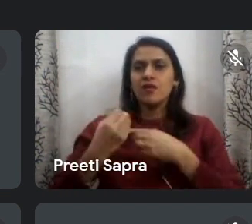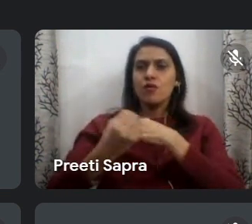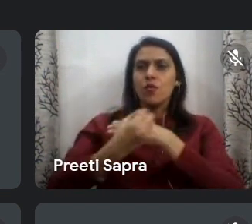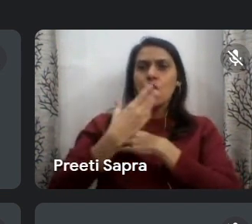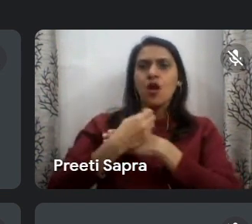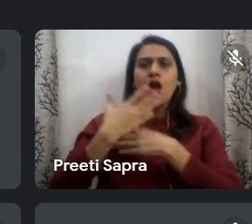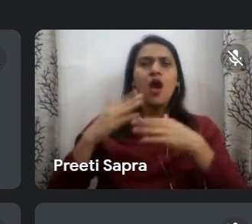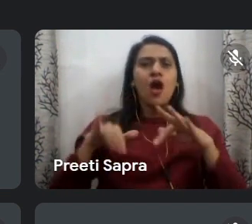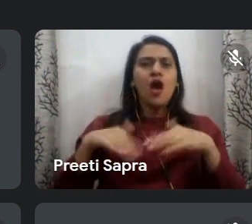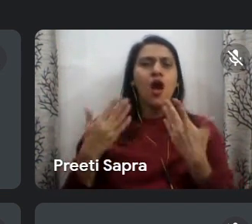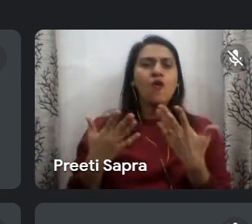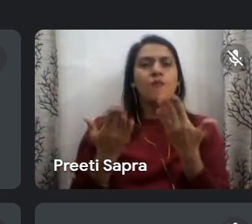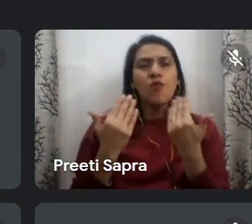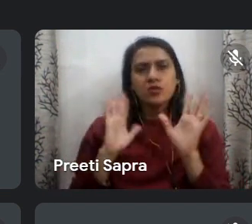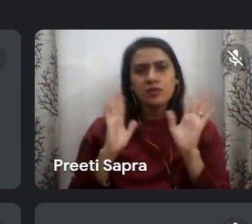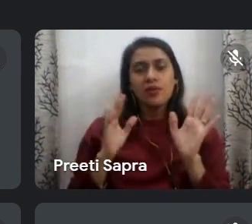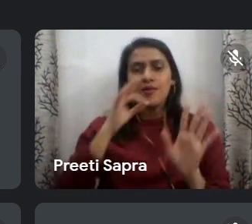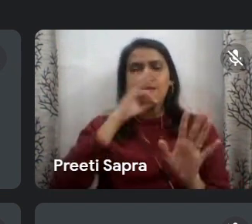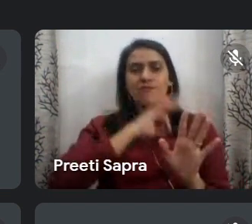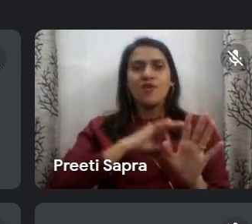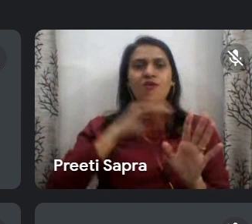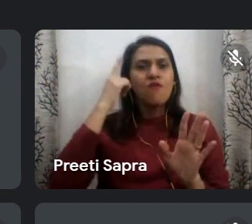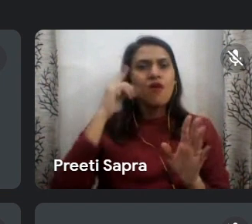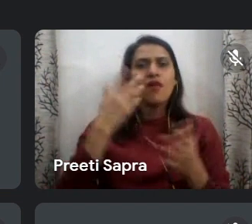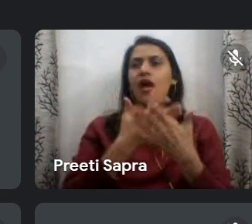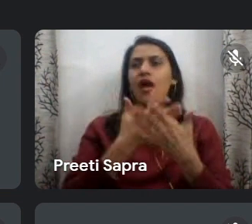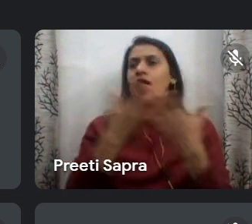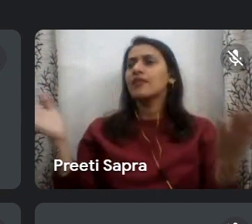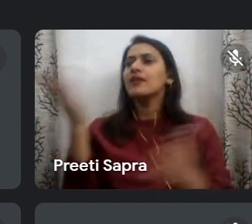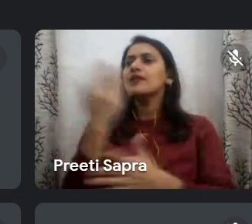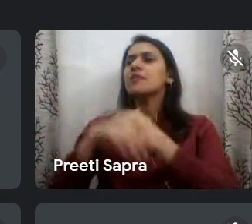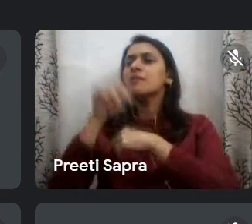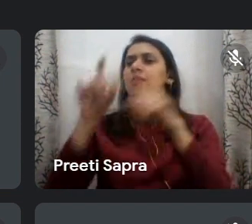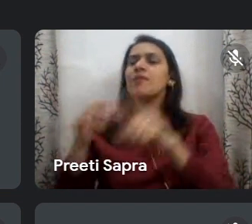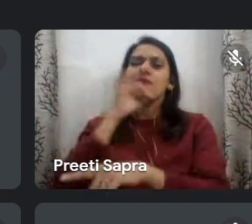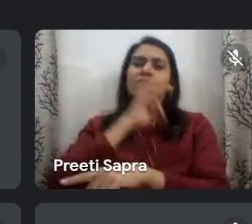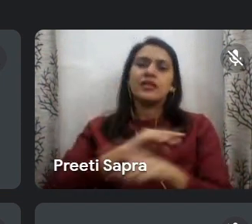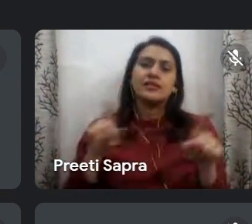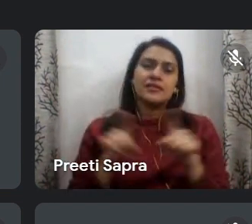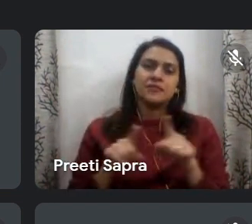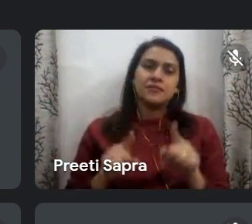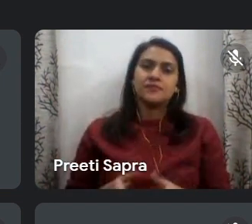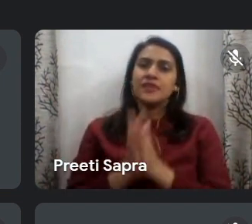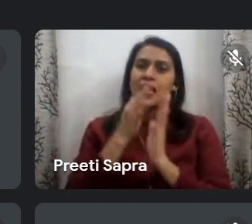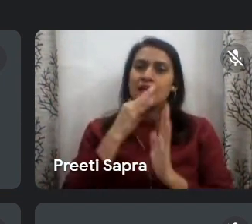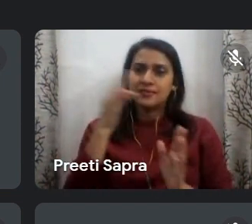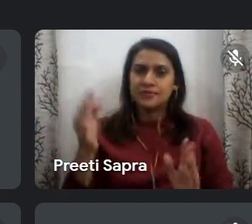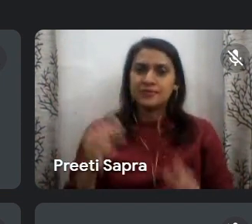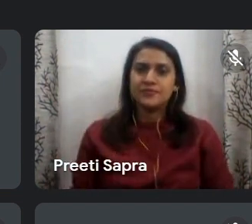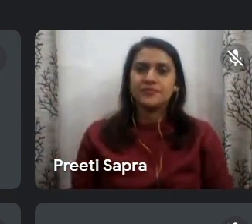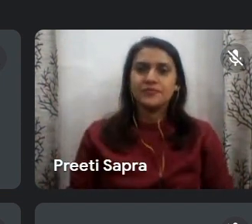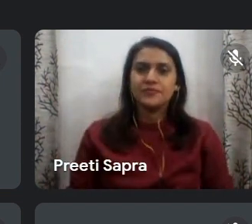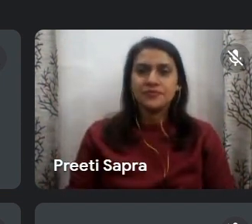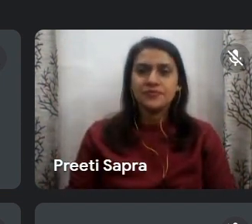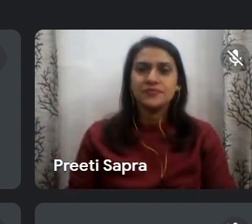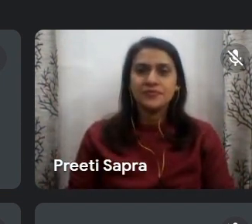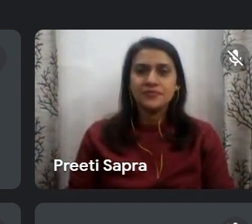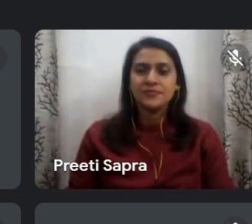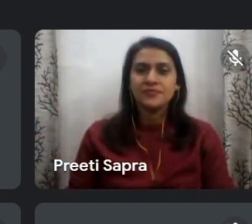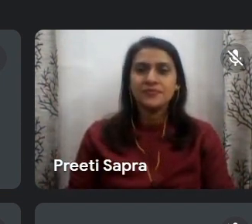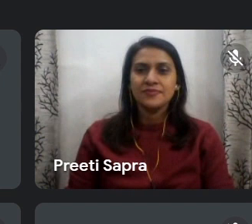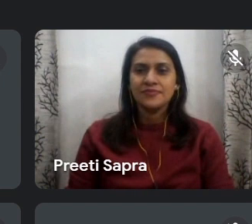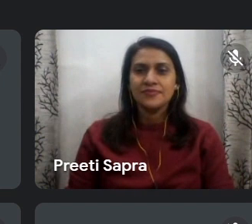use that could be beneficial for other people with disabilities. Aditya, do you want to take that up?